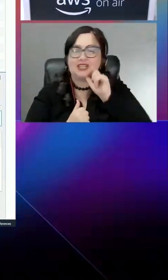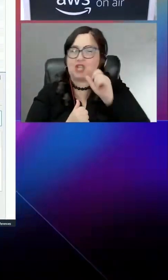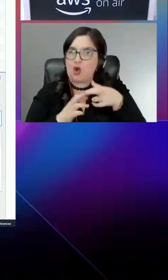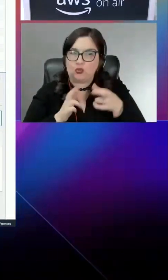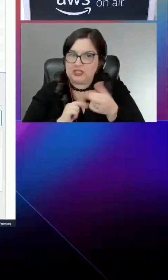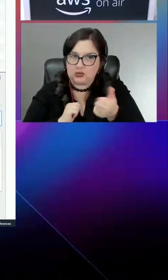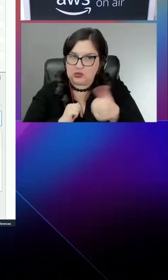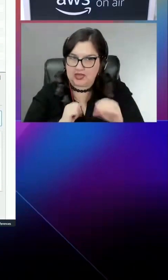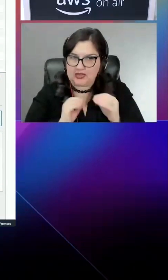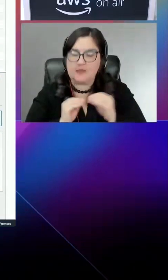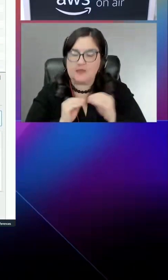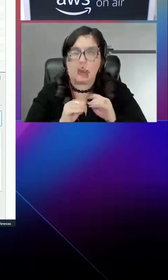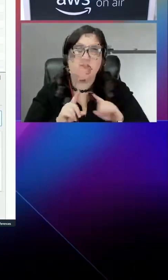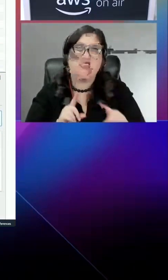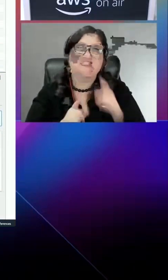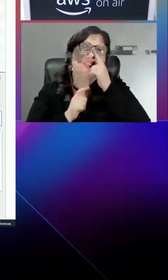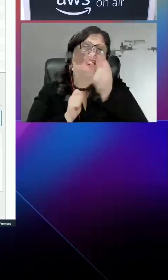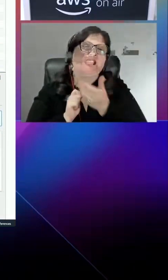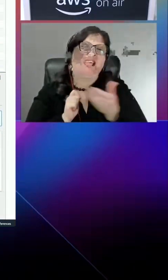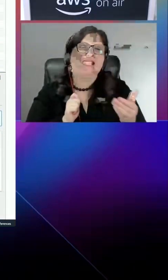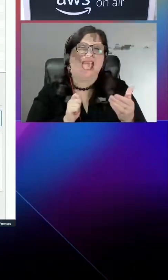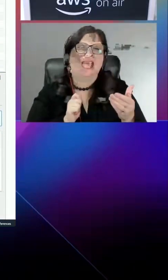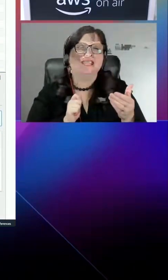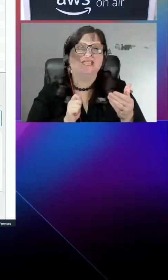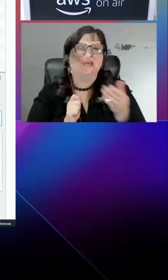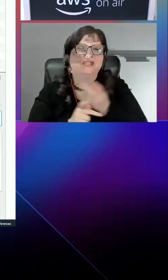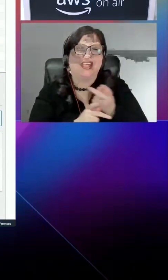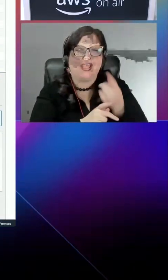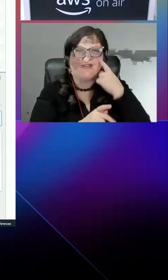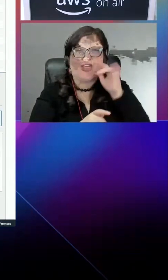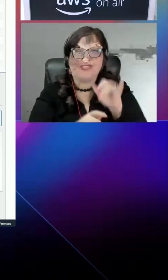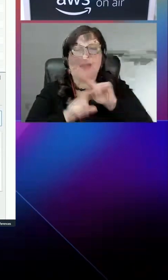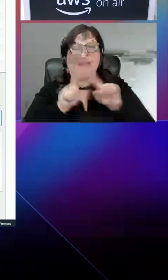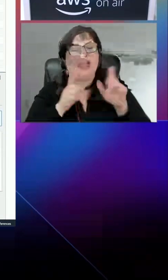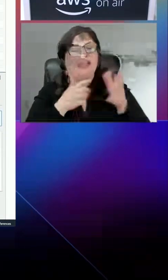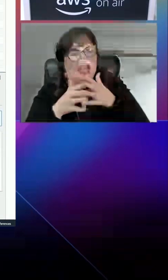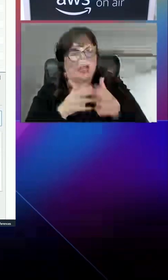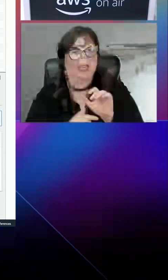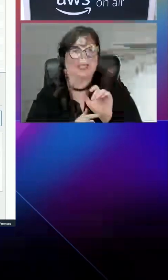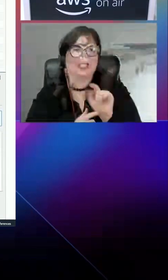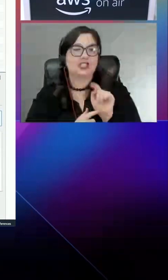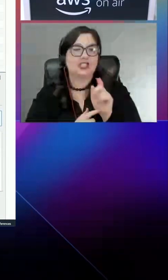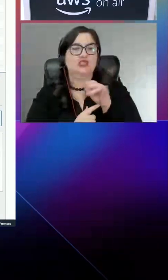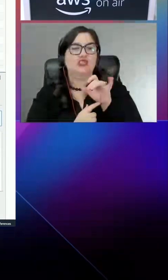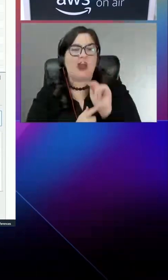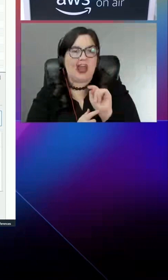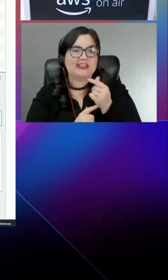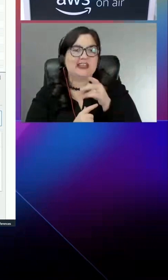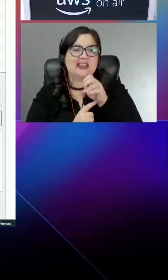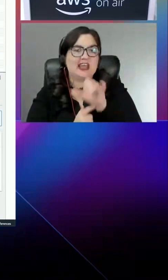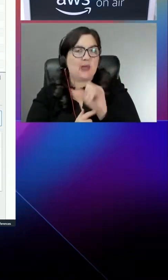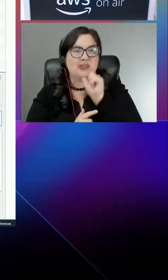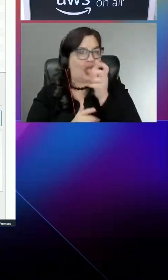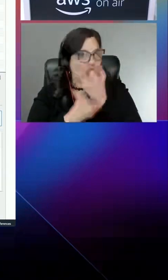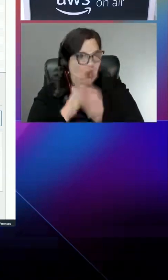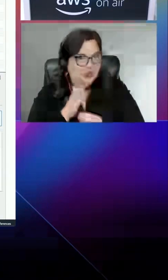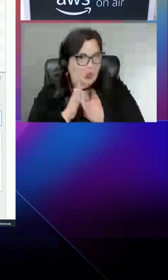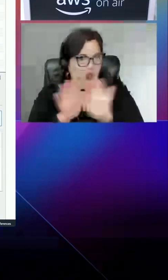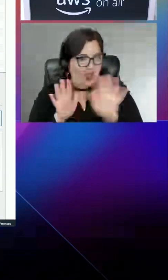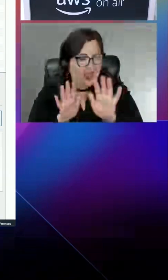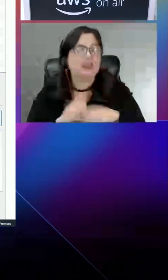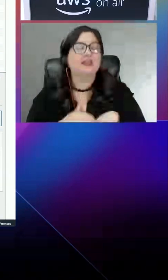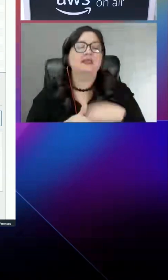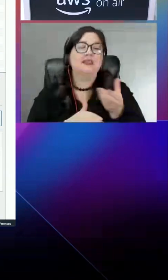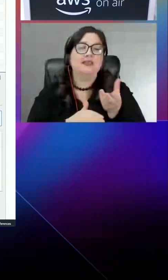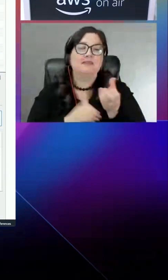that as well. But with Transit Gateway is not going away, right? No. Lots of customers using it, and it's more of a work with and sort